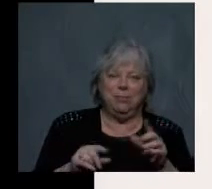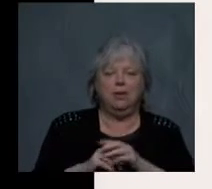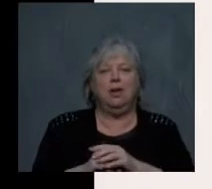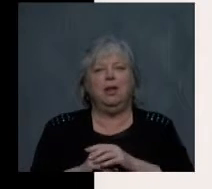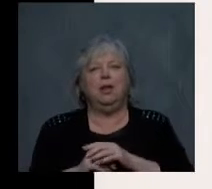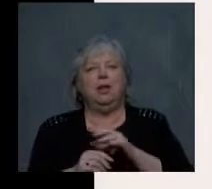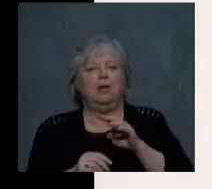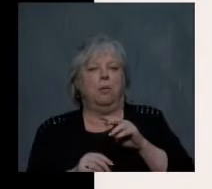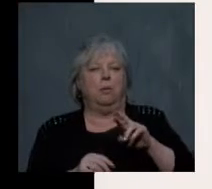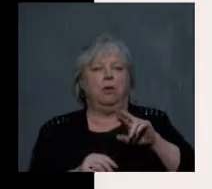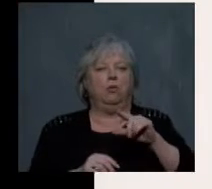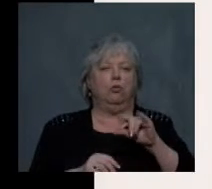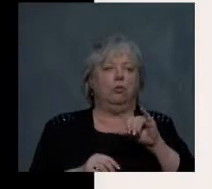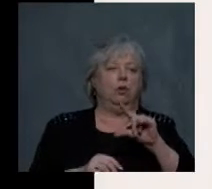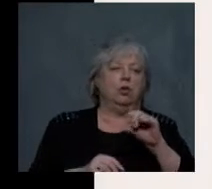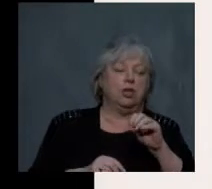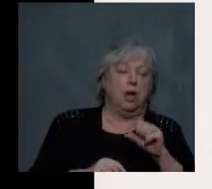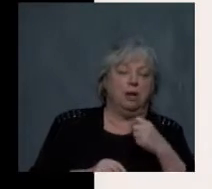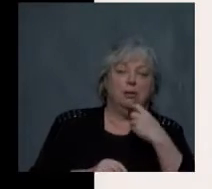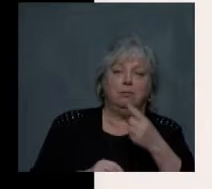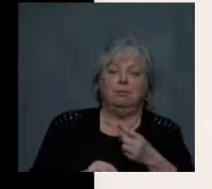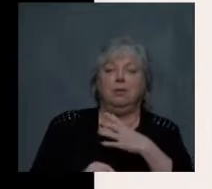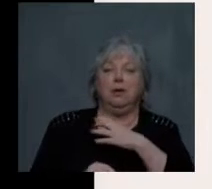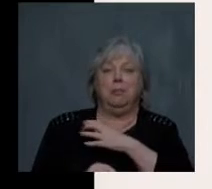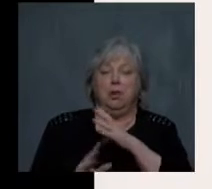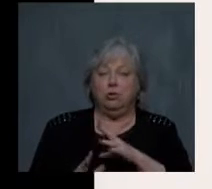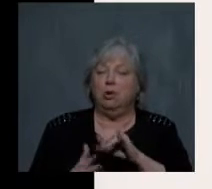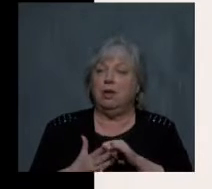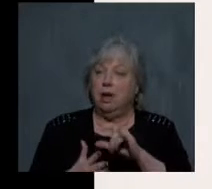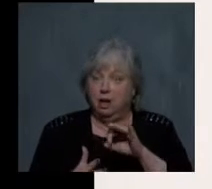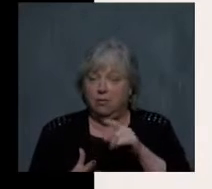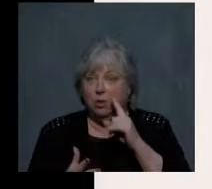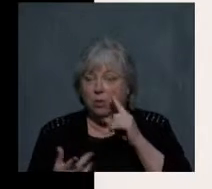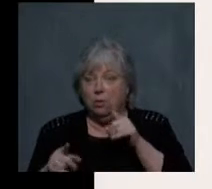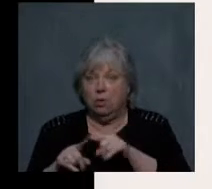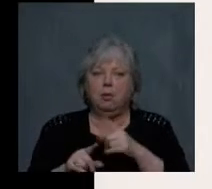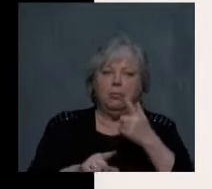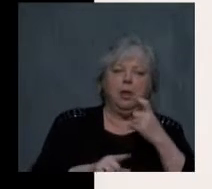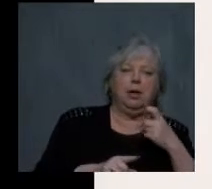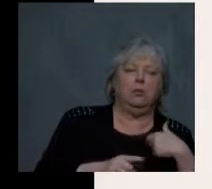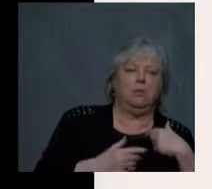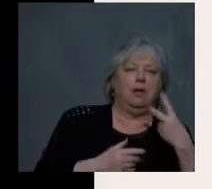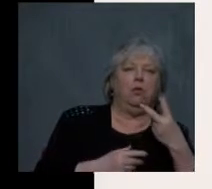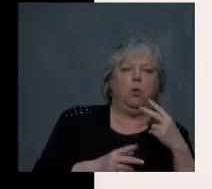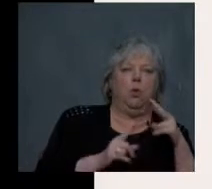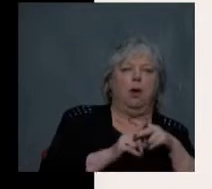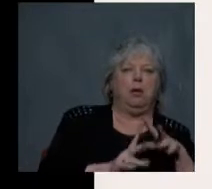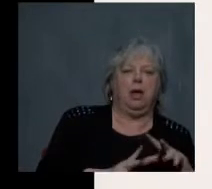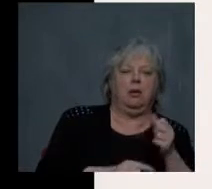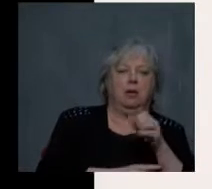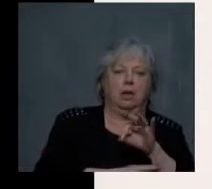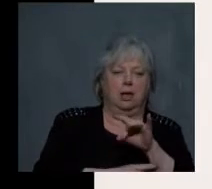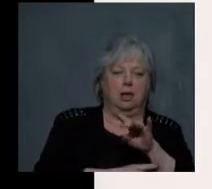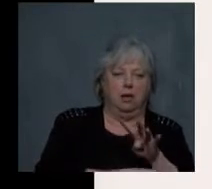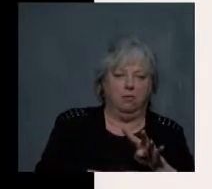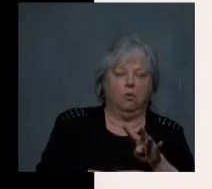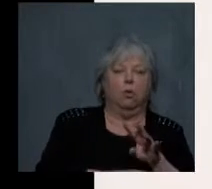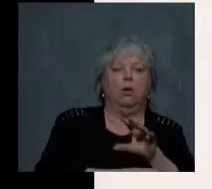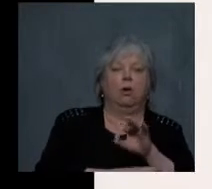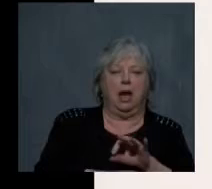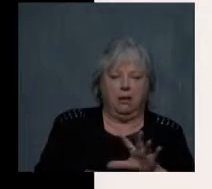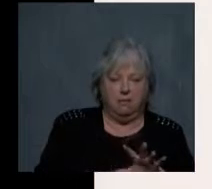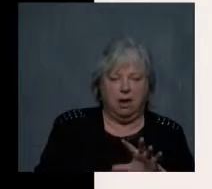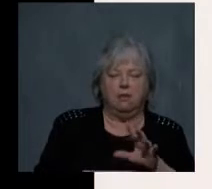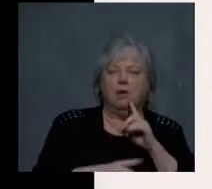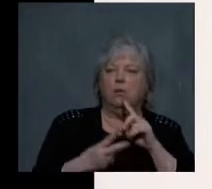what Mr. Giles was saying to the commission is that if you agree, because there have been two applications in 84 and 95, there have been applications